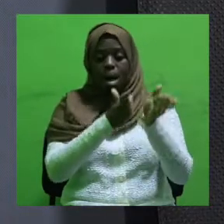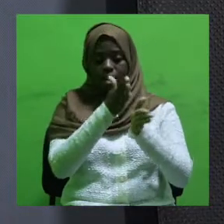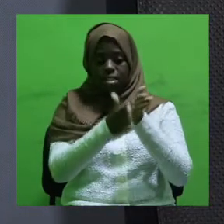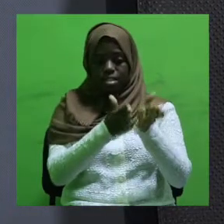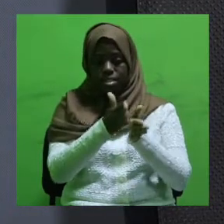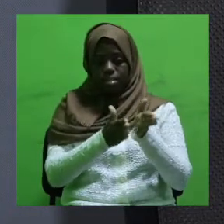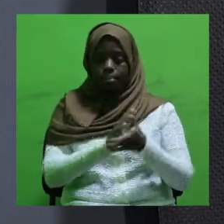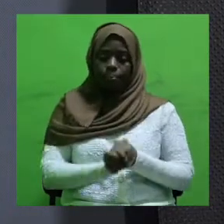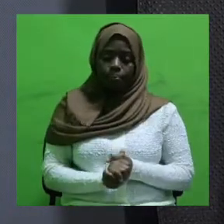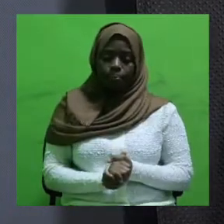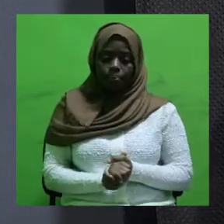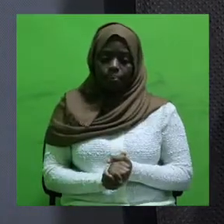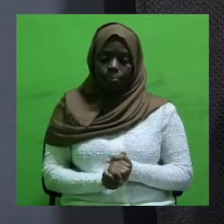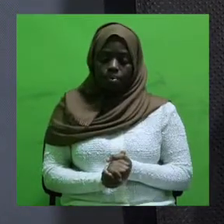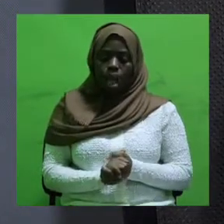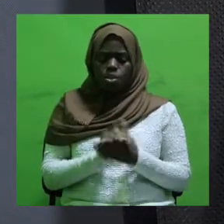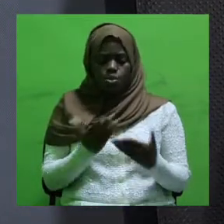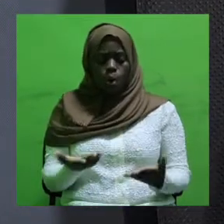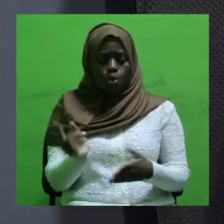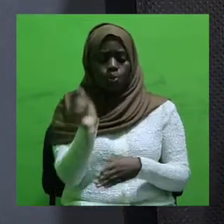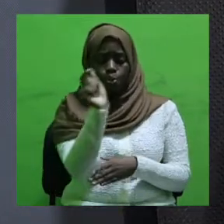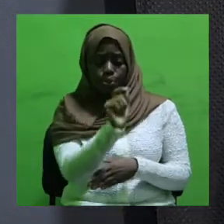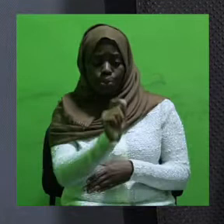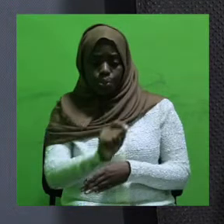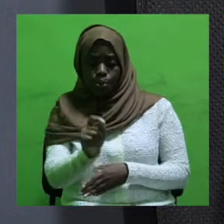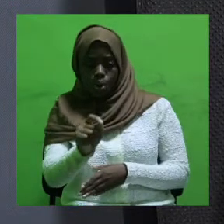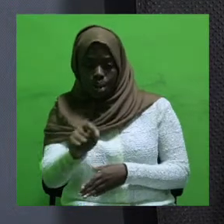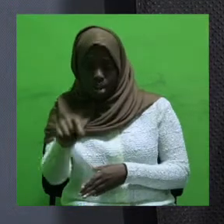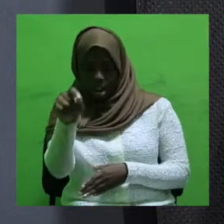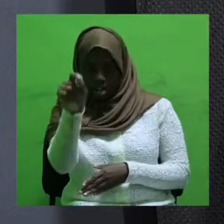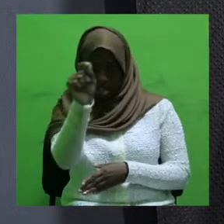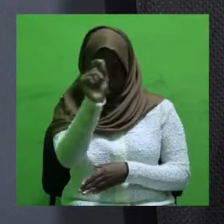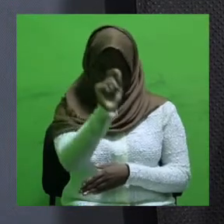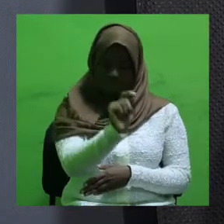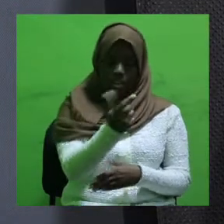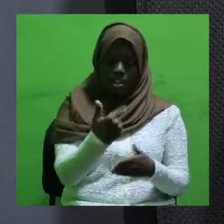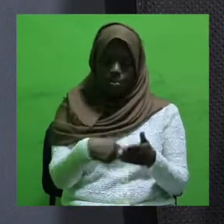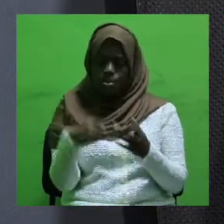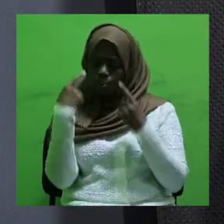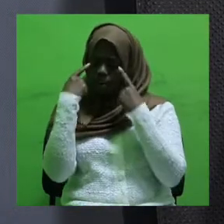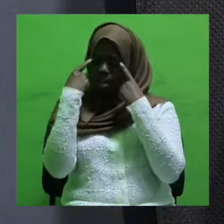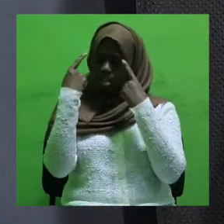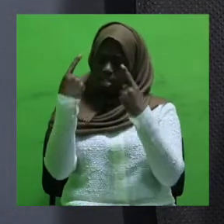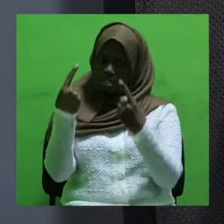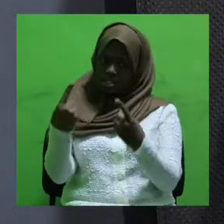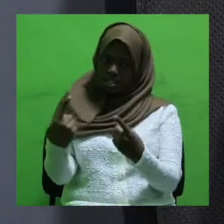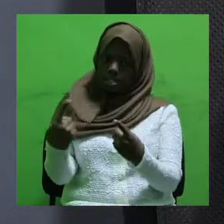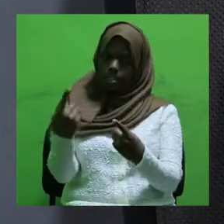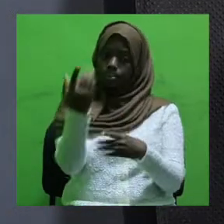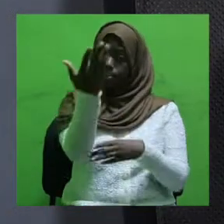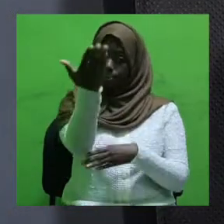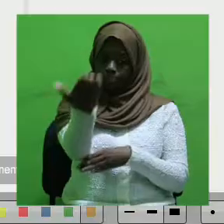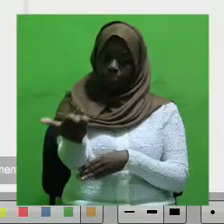this, simply you draw a diagram in which you can